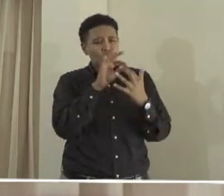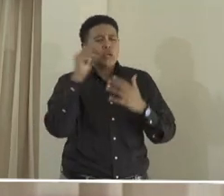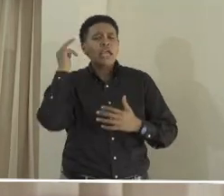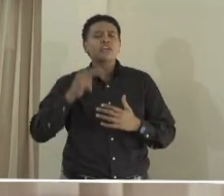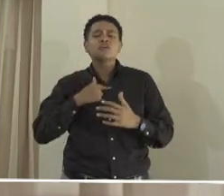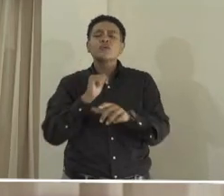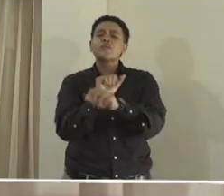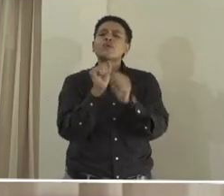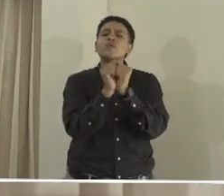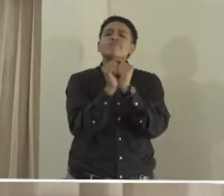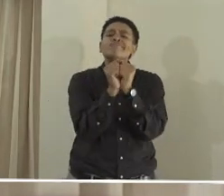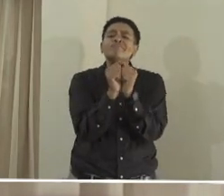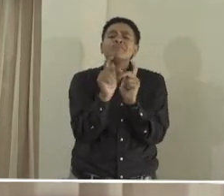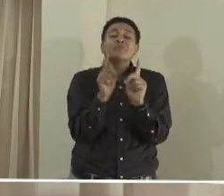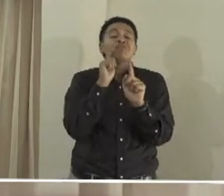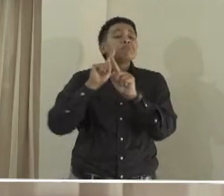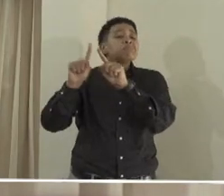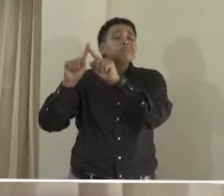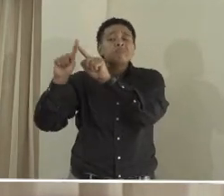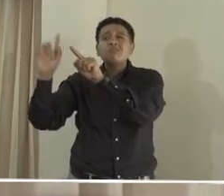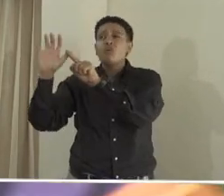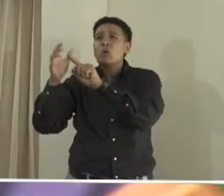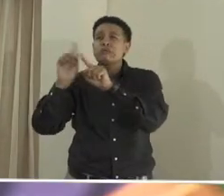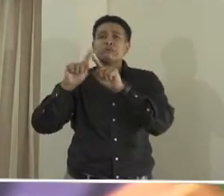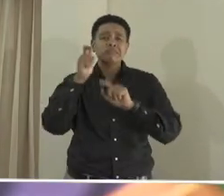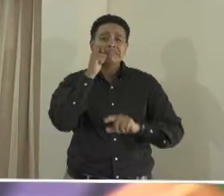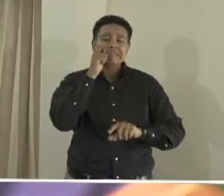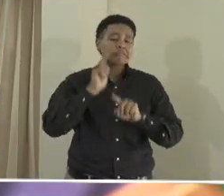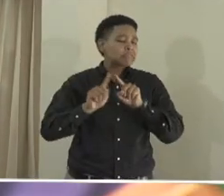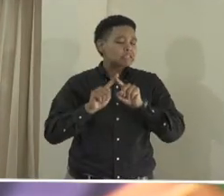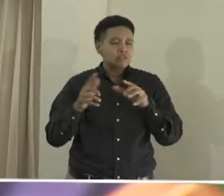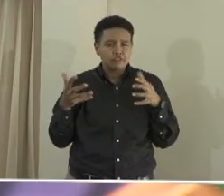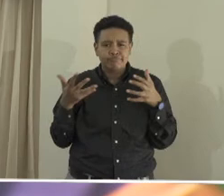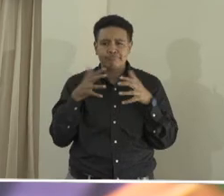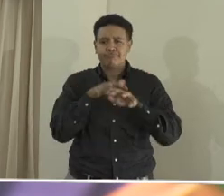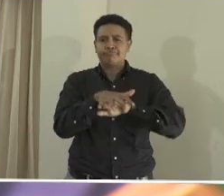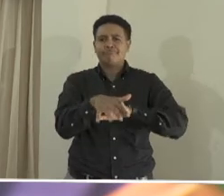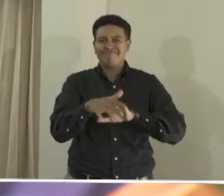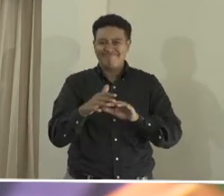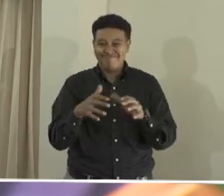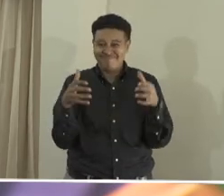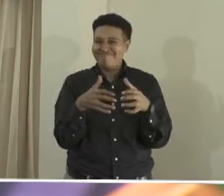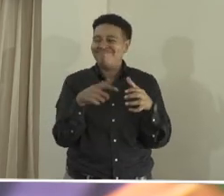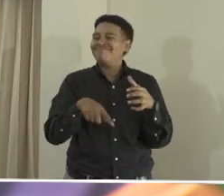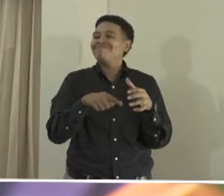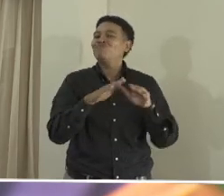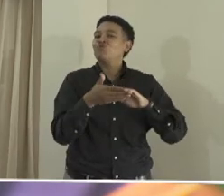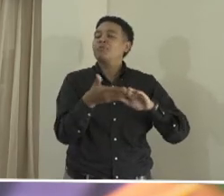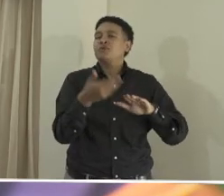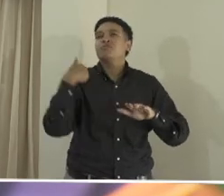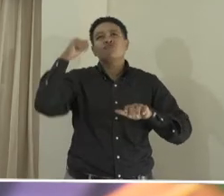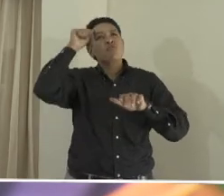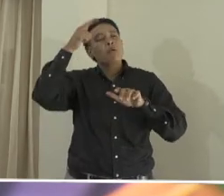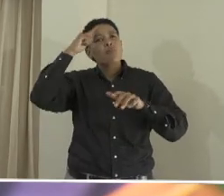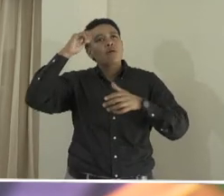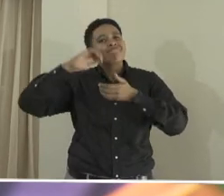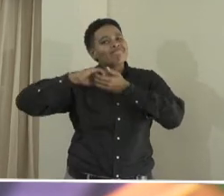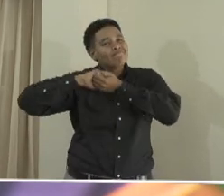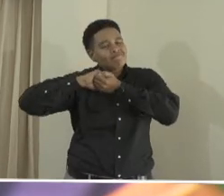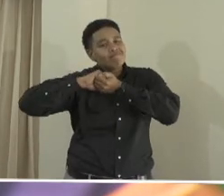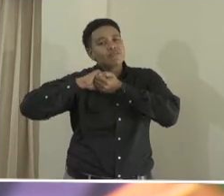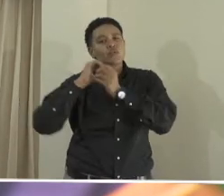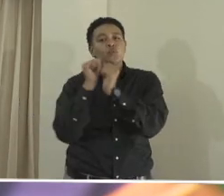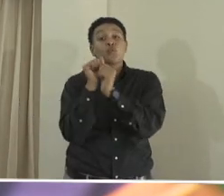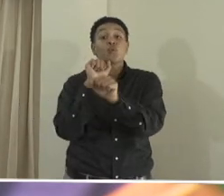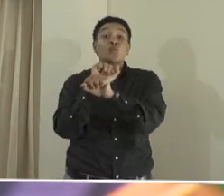unites people from all cultures and races, is a reminder that we must join together in